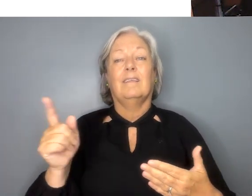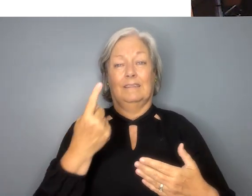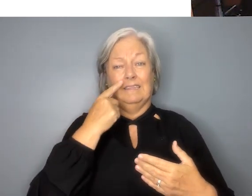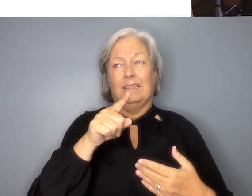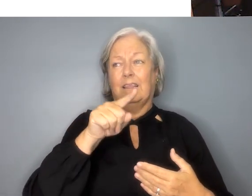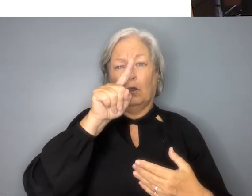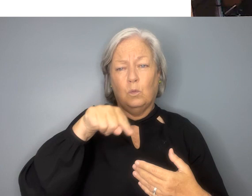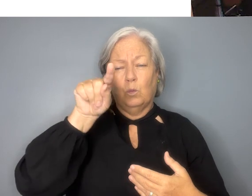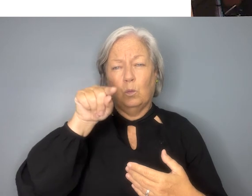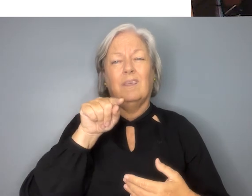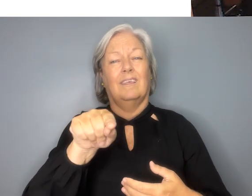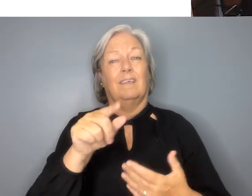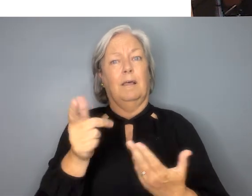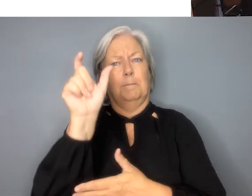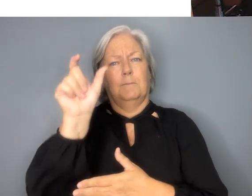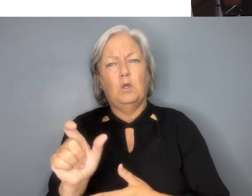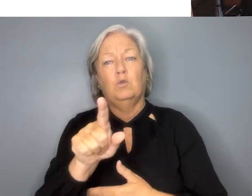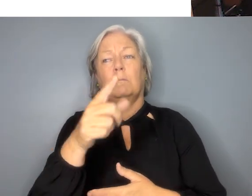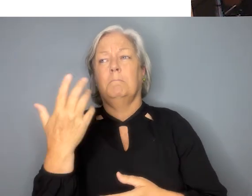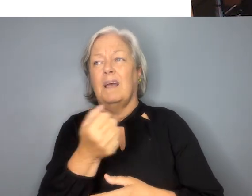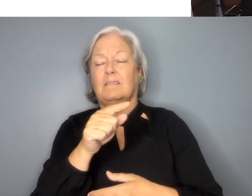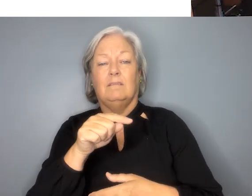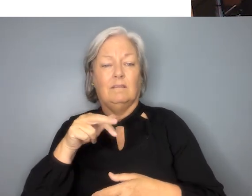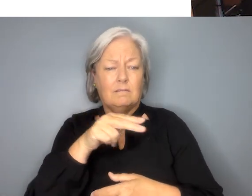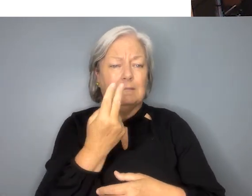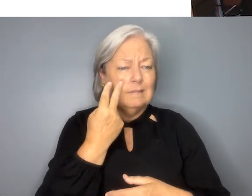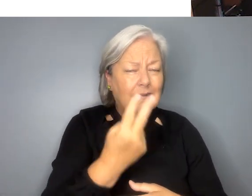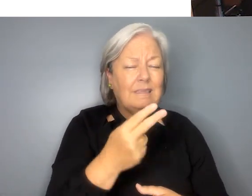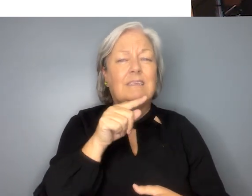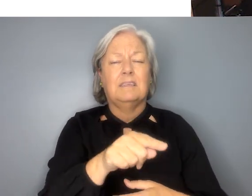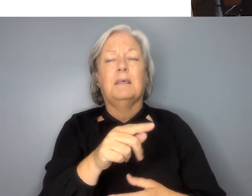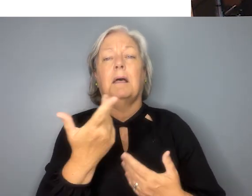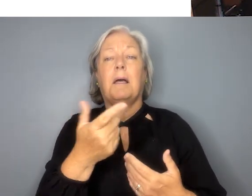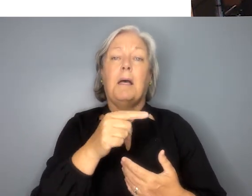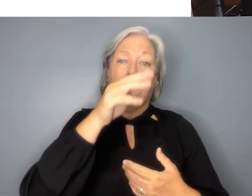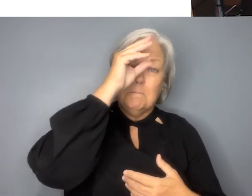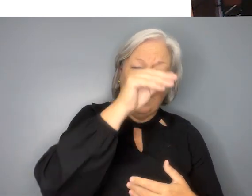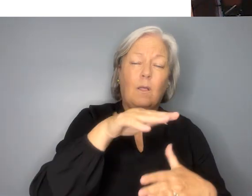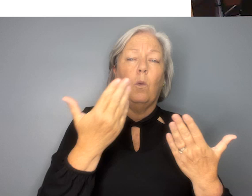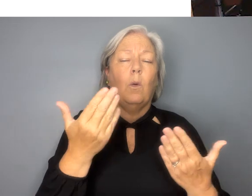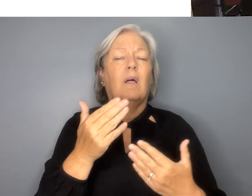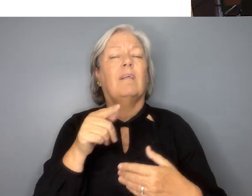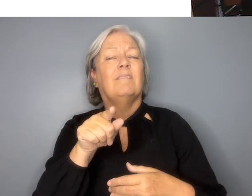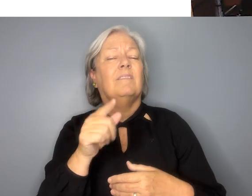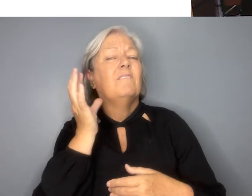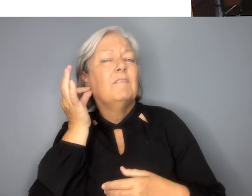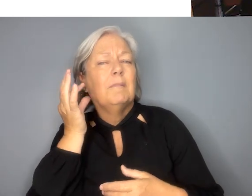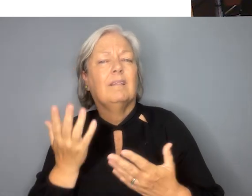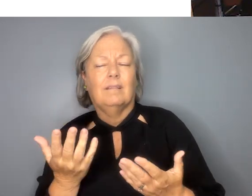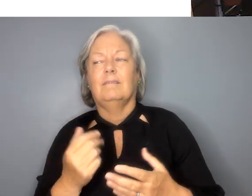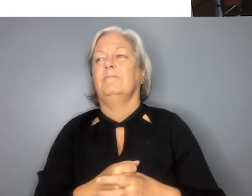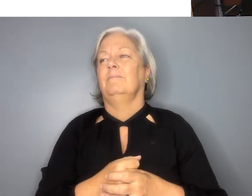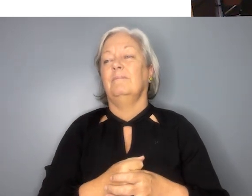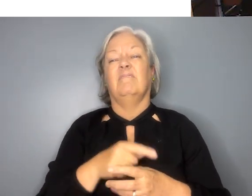represents a person, and it's actually gender neutral. You actually have to augment it to make it male or female. And if you don't augment it and you're doing a story, it